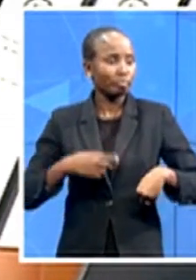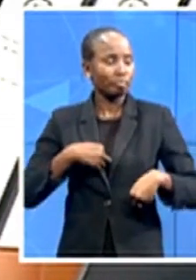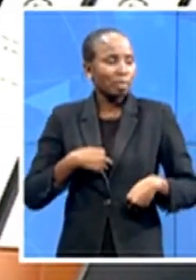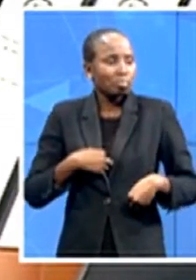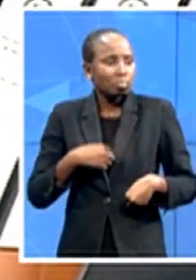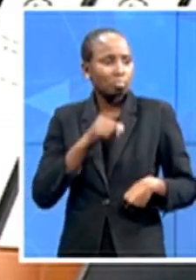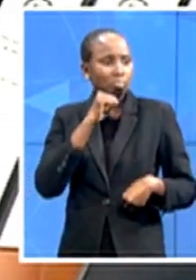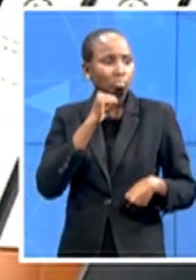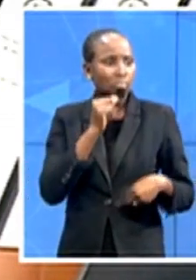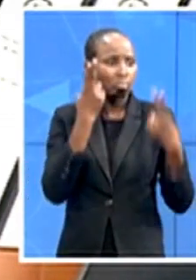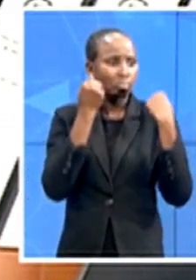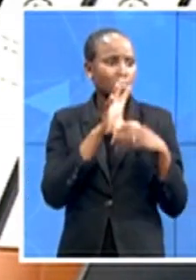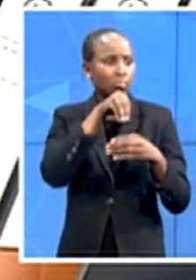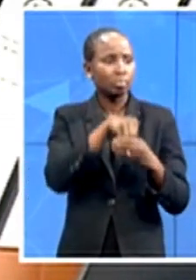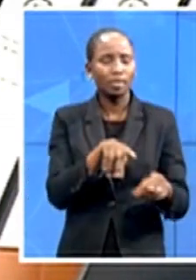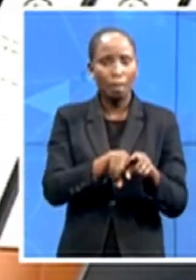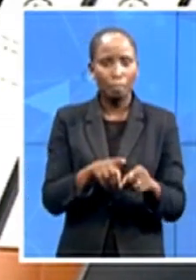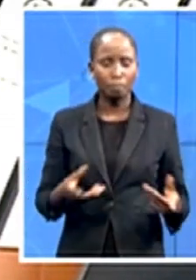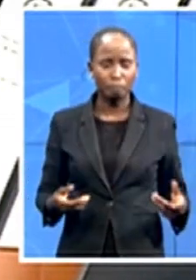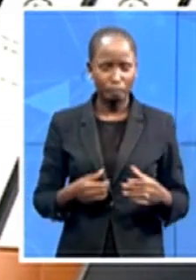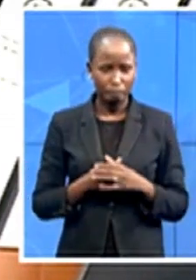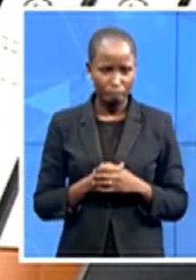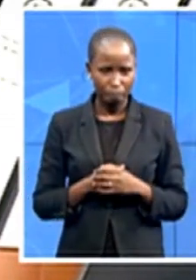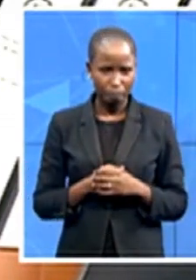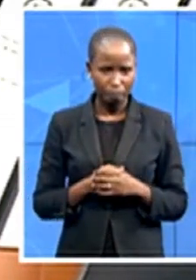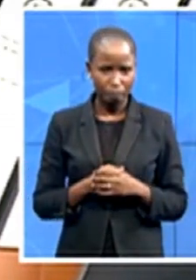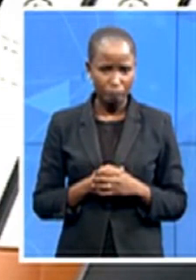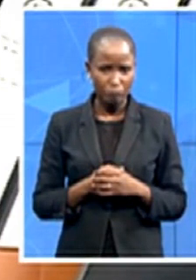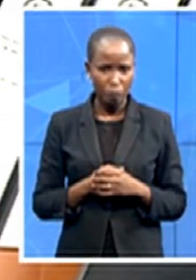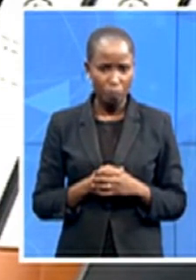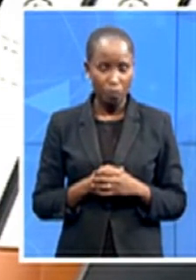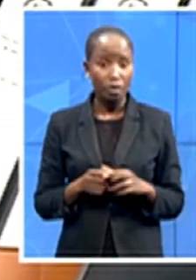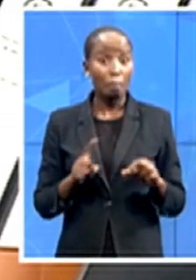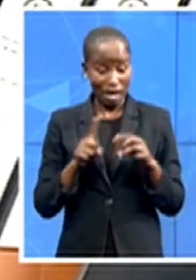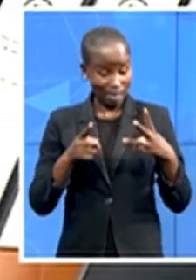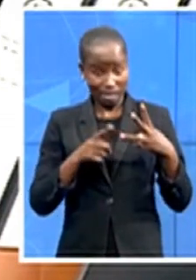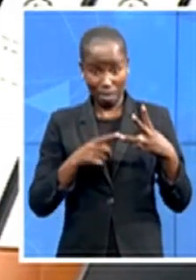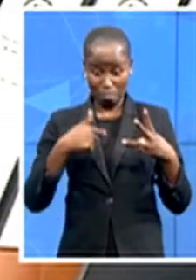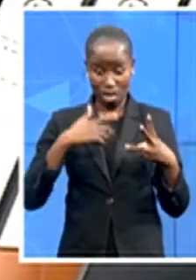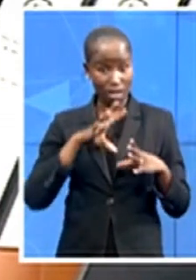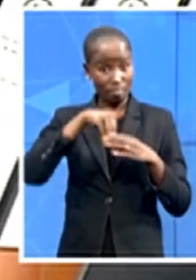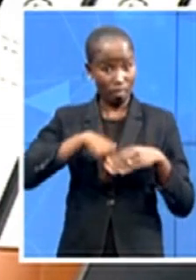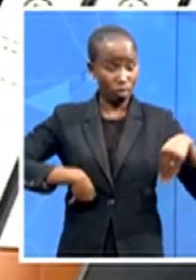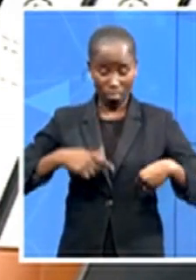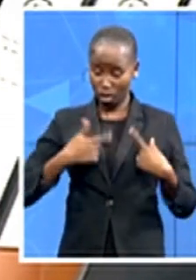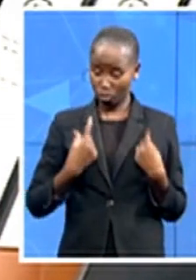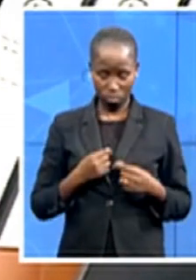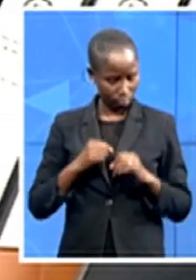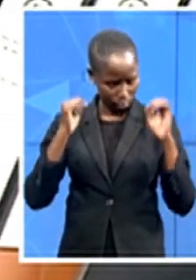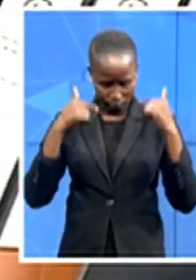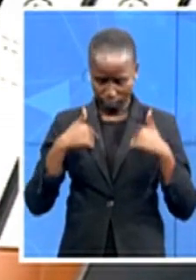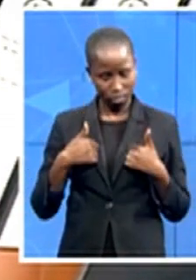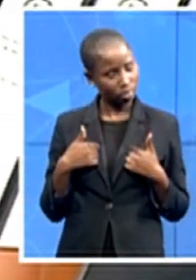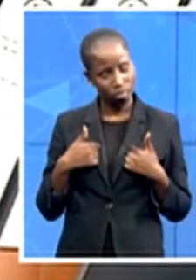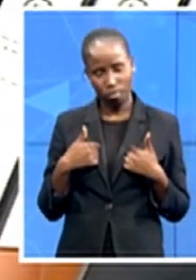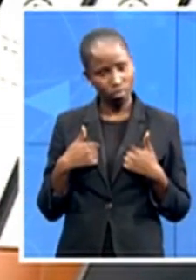This I would not and could not do. It would have been a violation of my principles